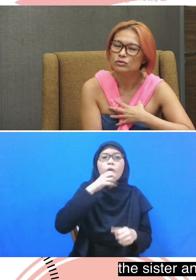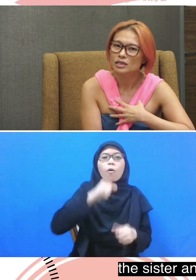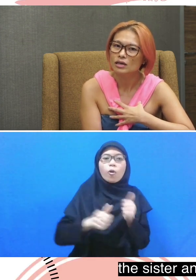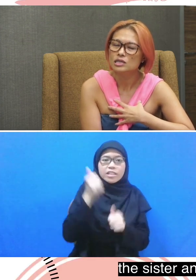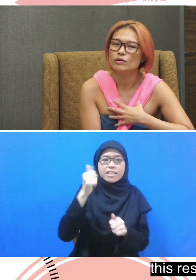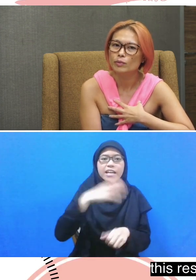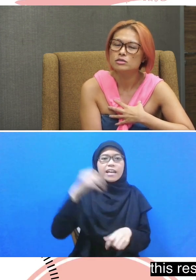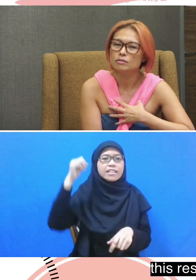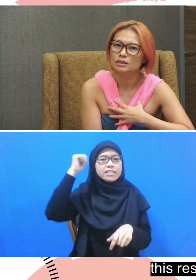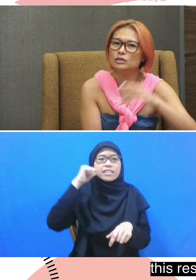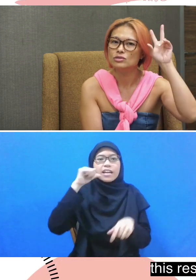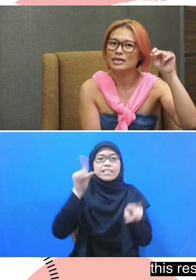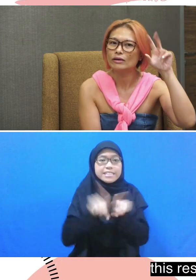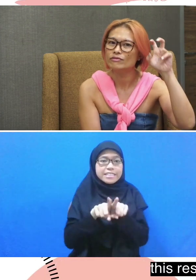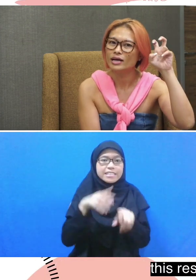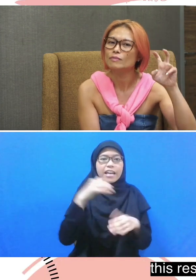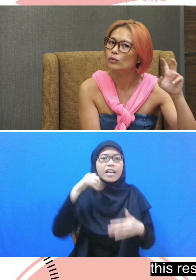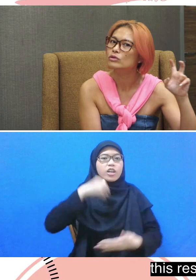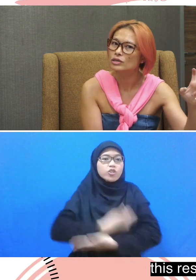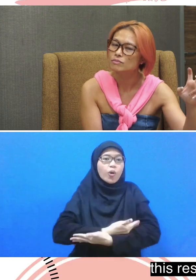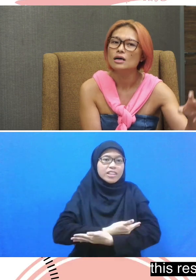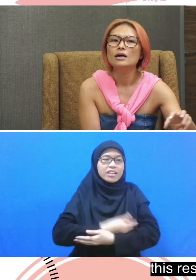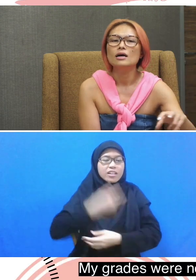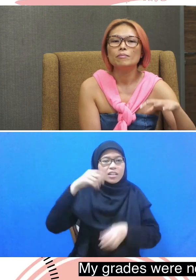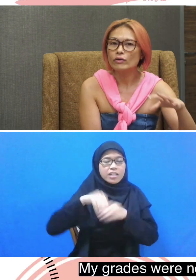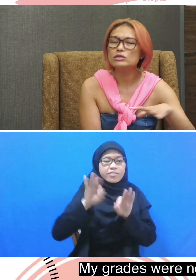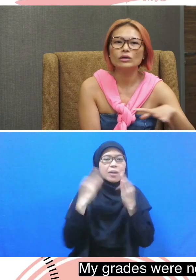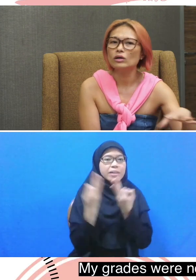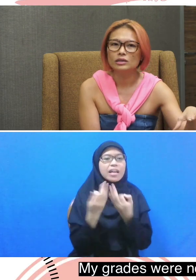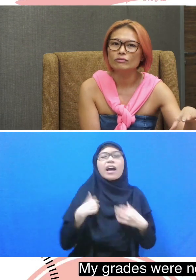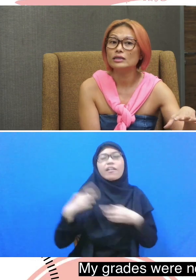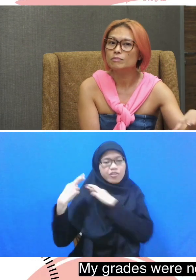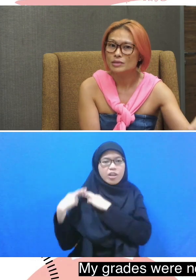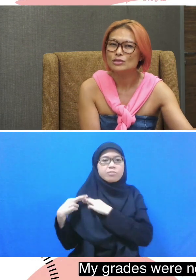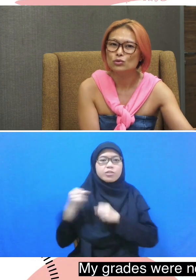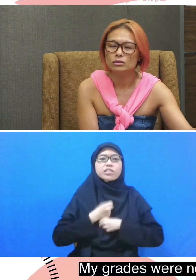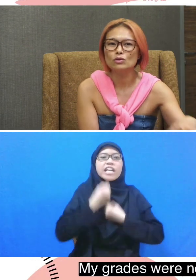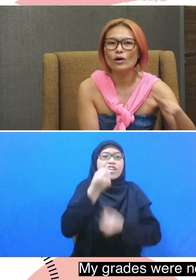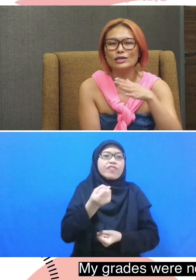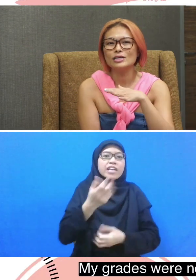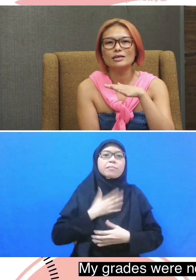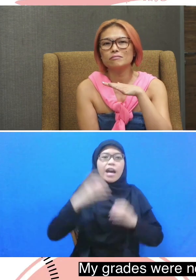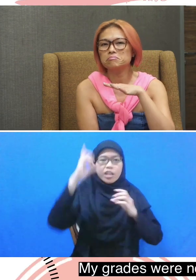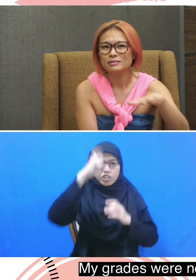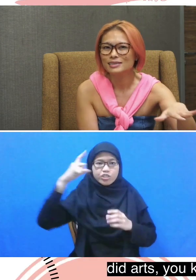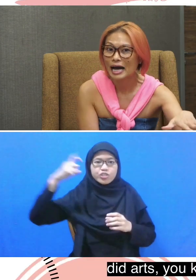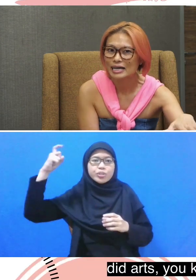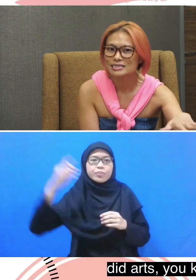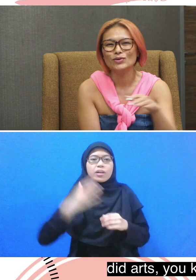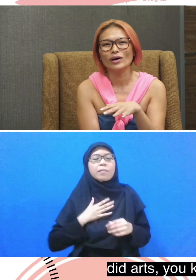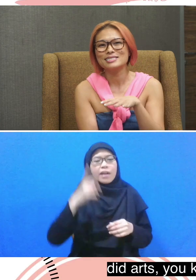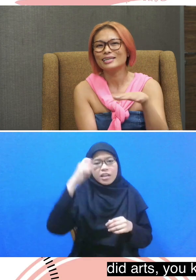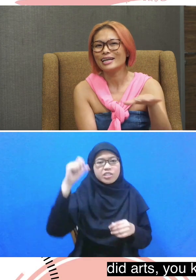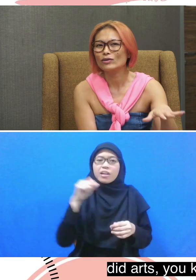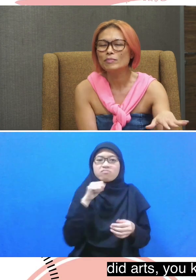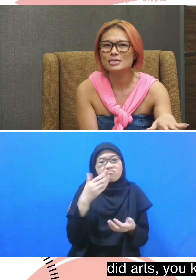had to take on this responsibility to sacrifice my own dreams. My grades were not good enough to enter business school. So I just did arts, you know,